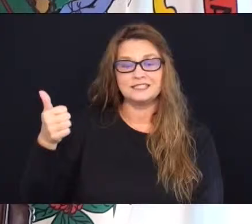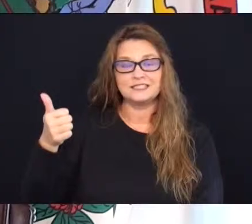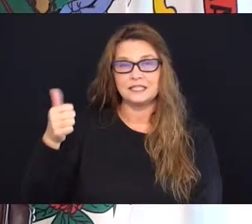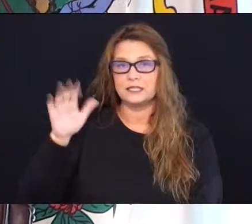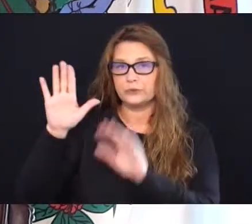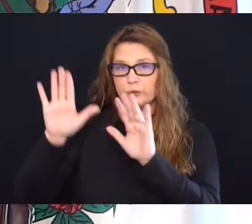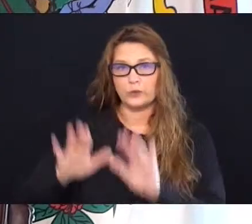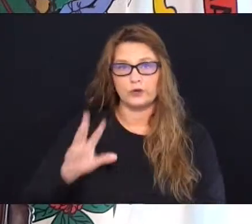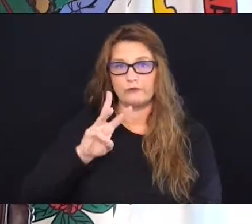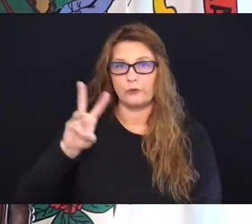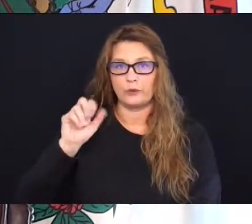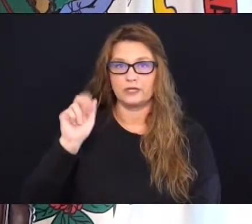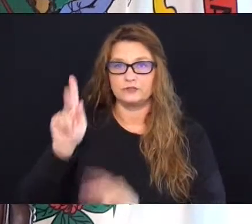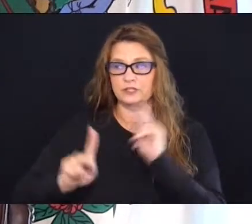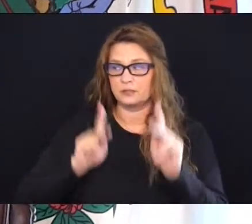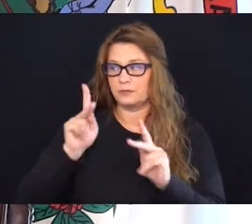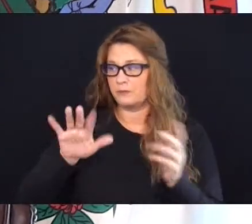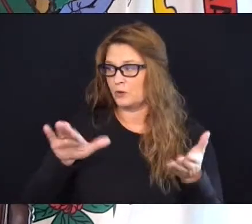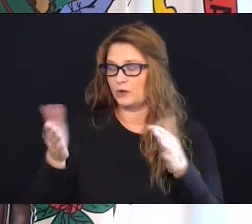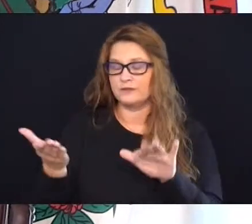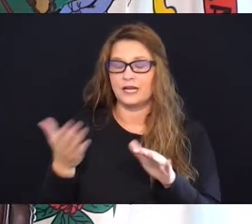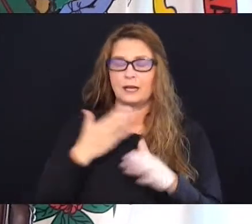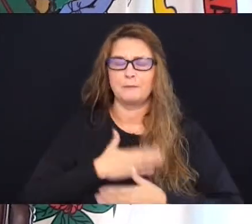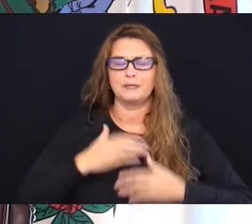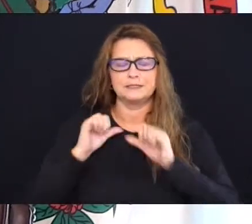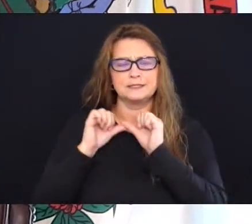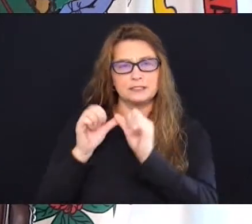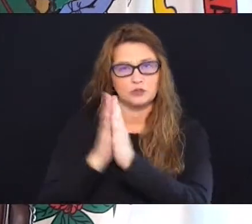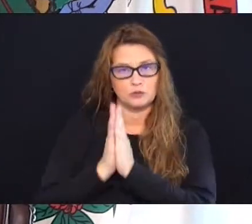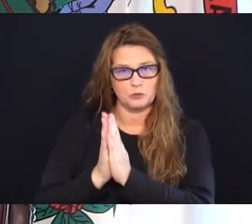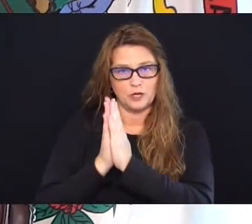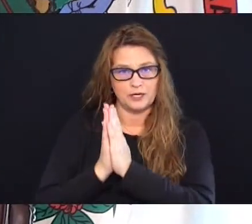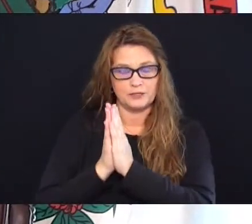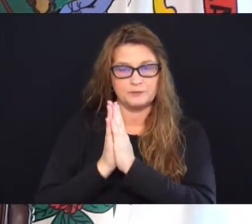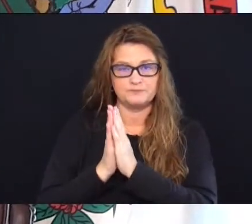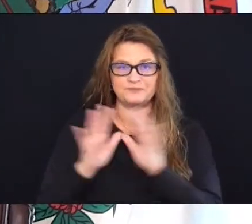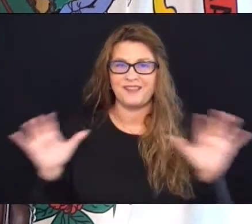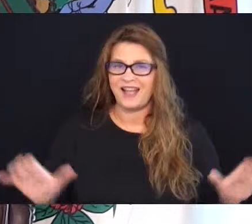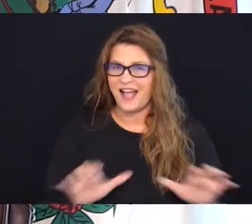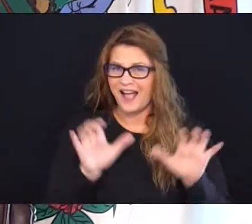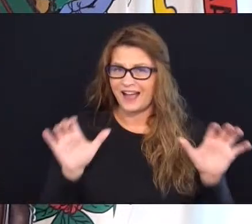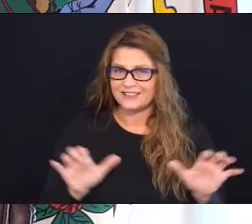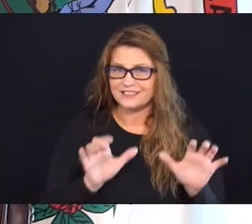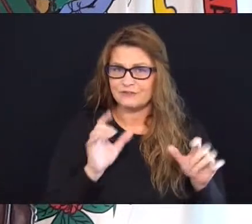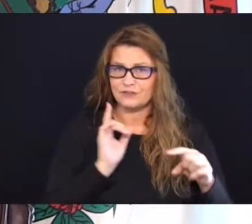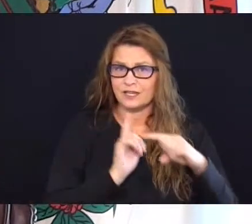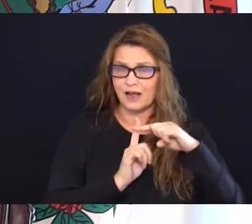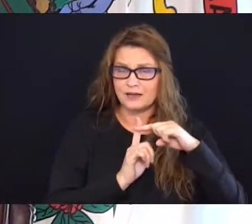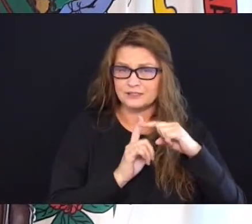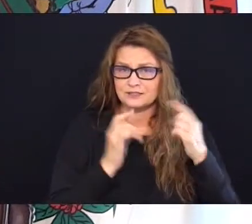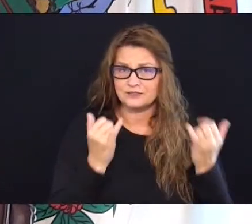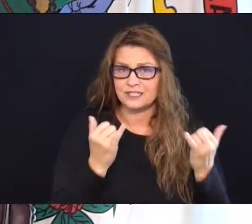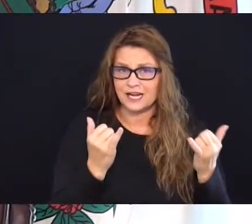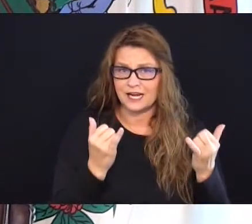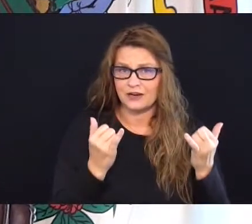we've lost. Please keep them in your prayers. Active cases were